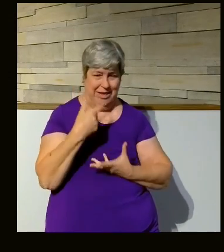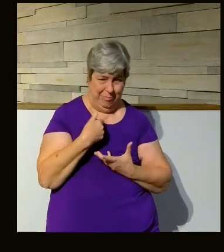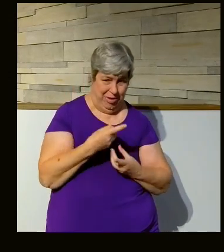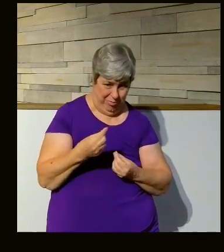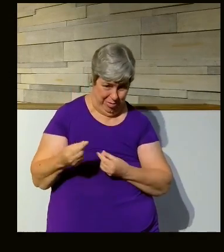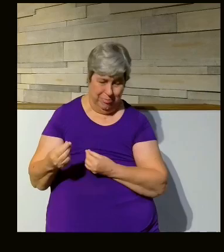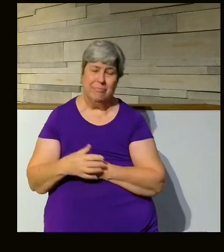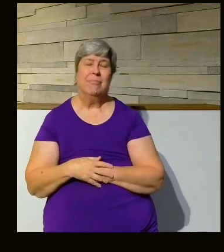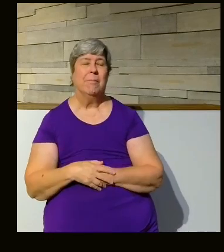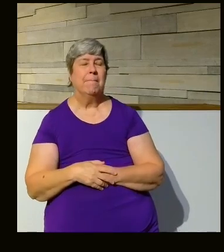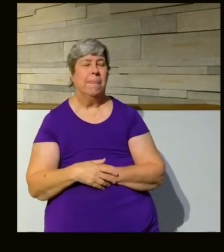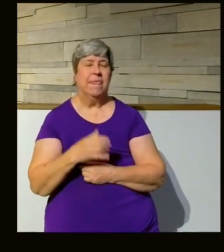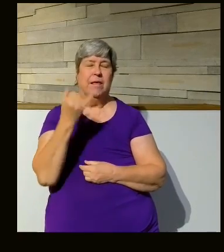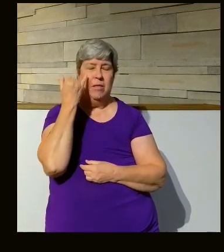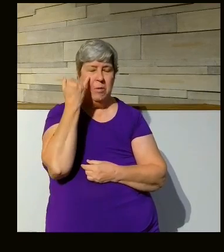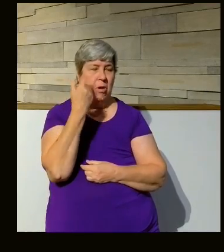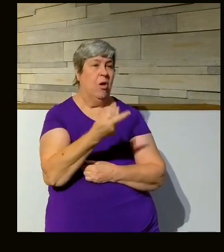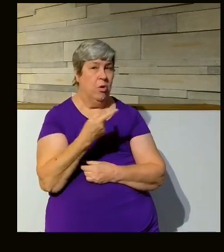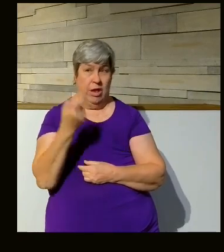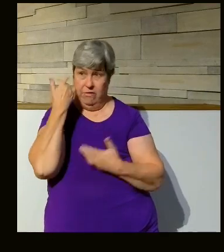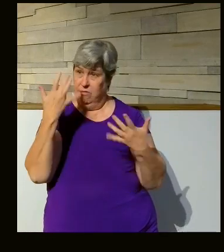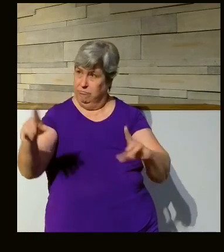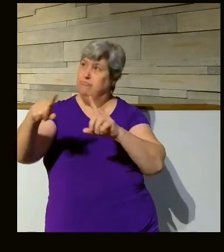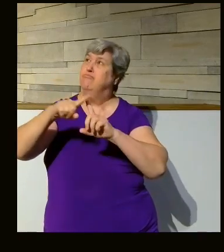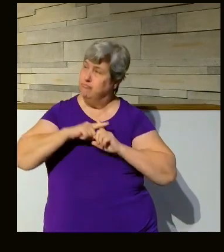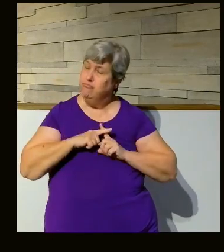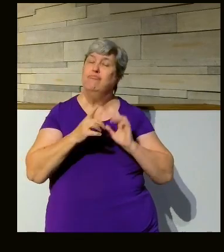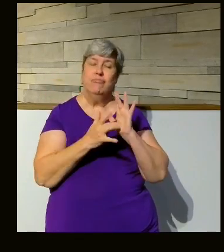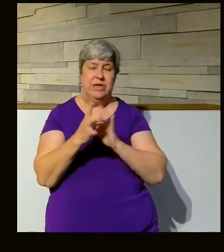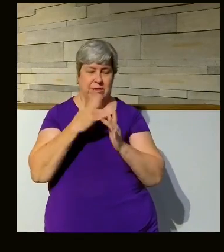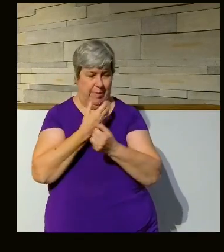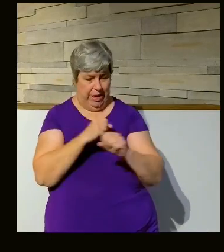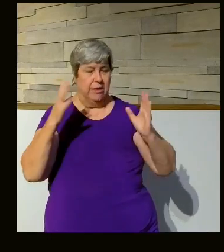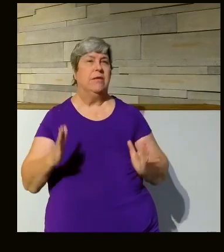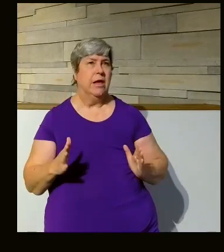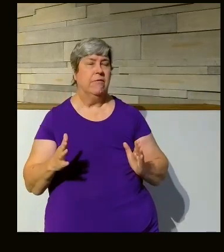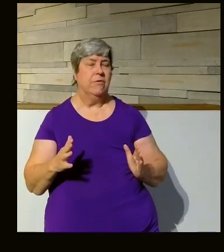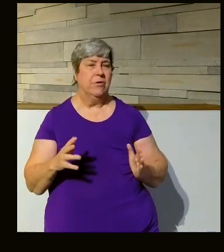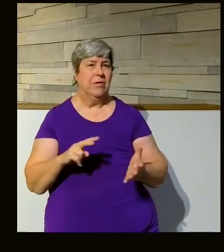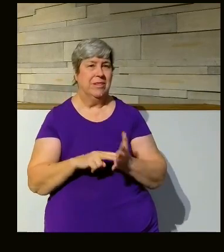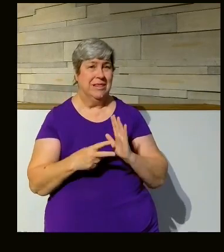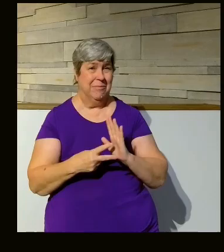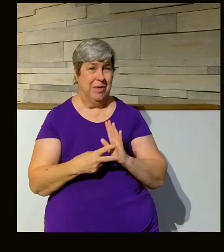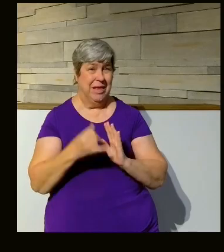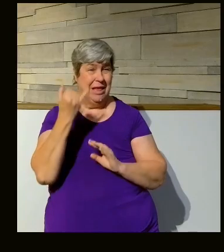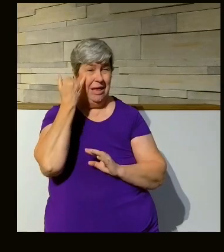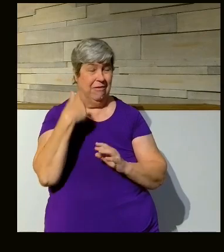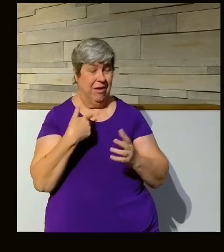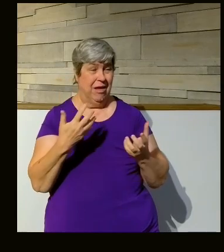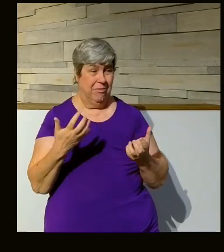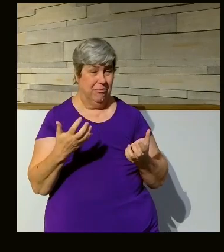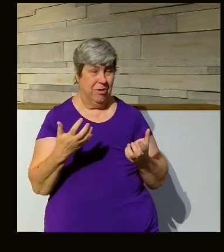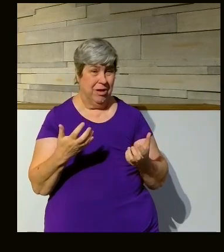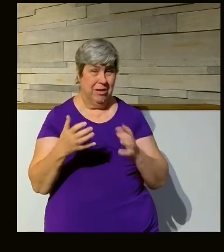of my life. And so if you and I, if we've accepted Christ as our Savior, that means then that if we want to be in